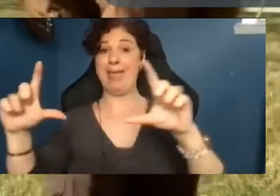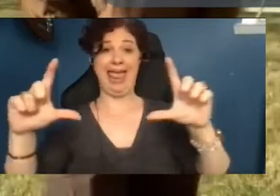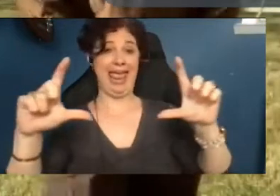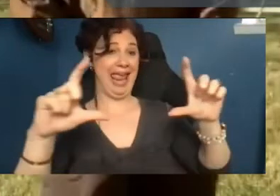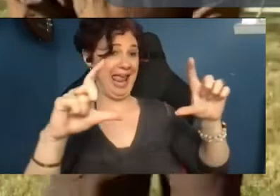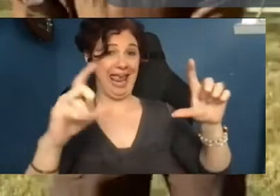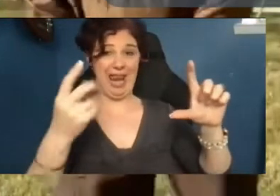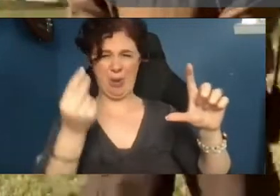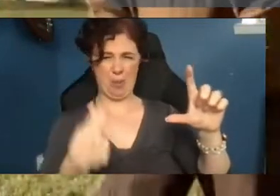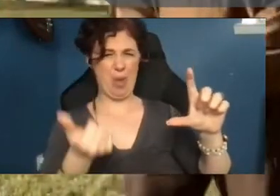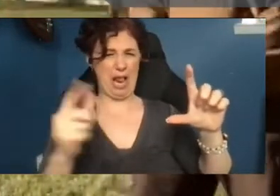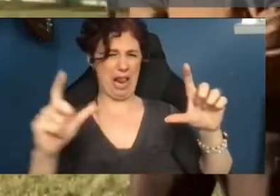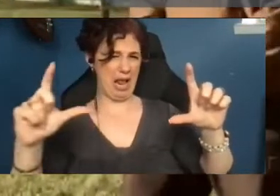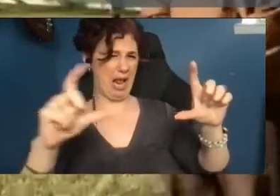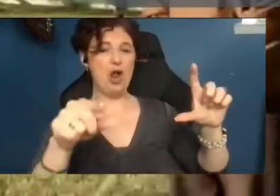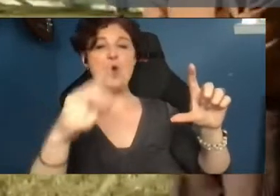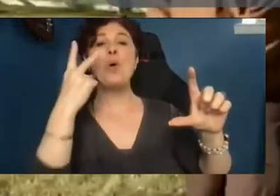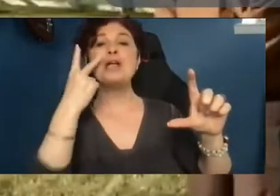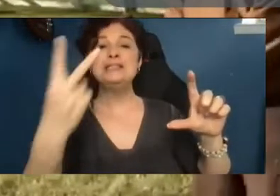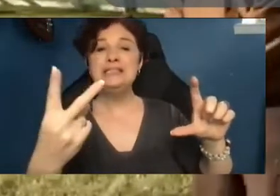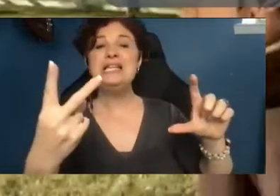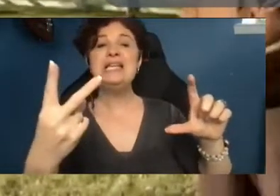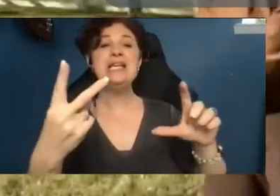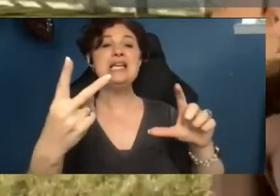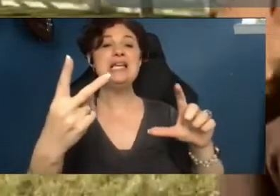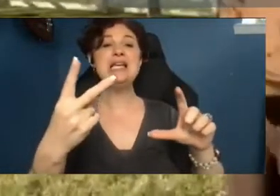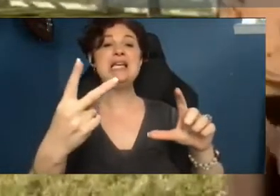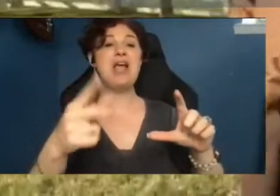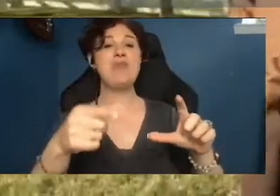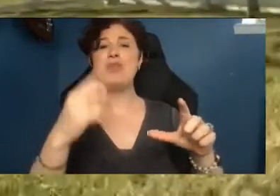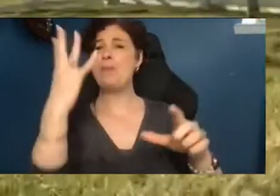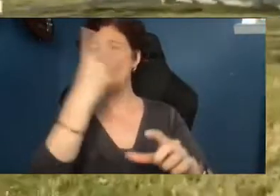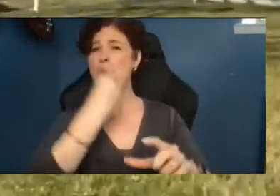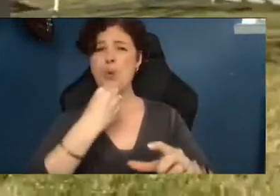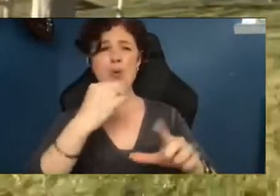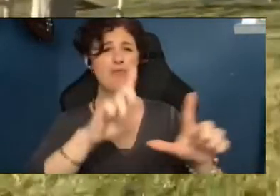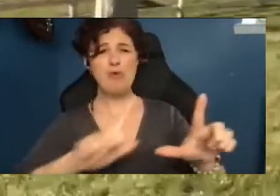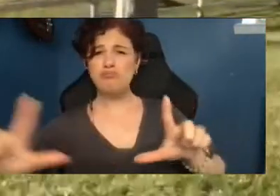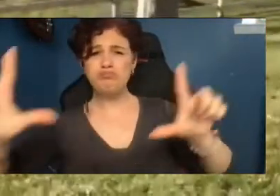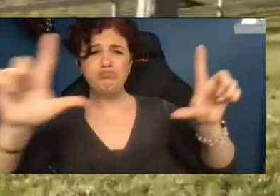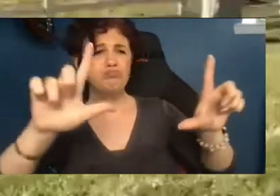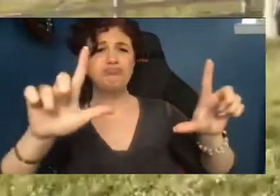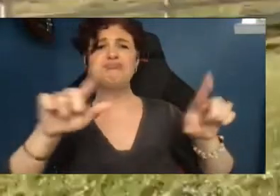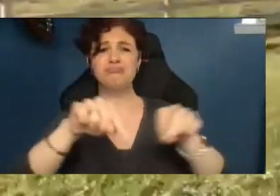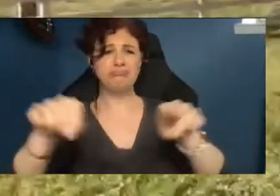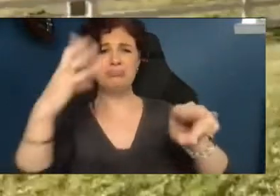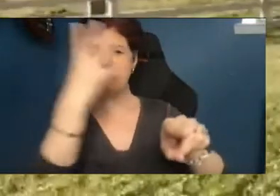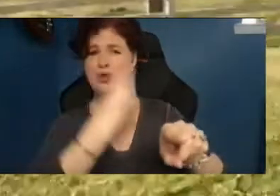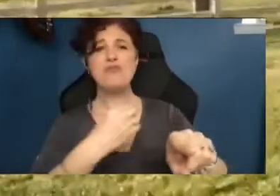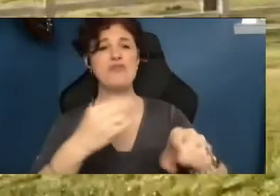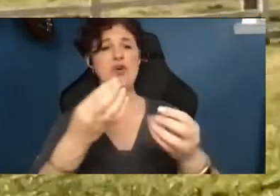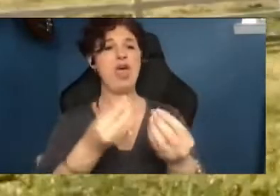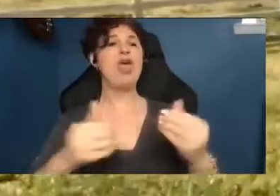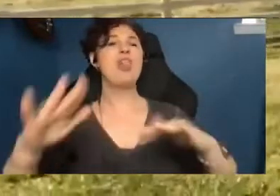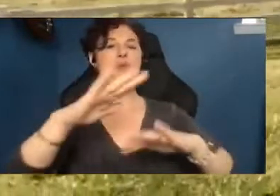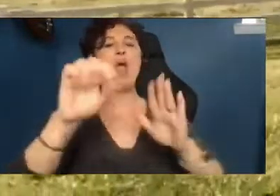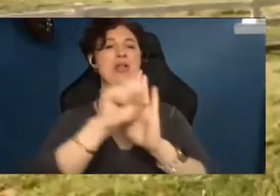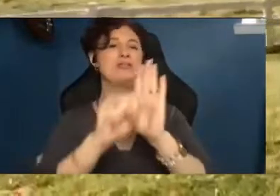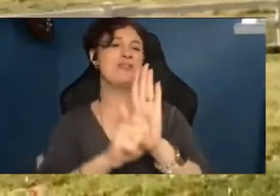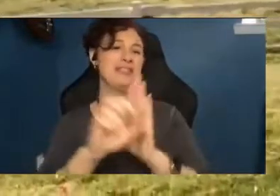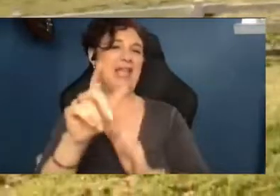real quick so you can see some of the dramatic landscape that's around us and some of the grounds at the state